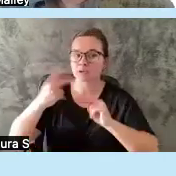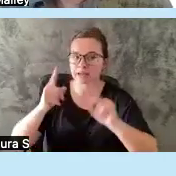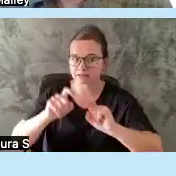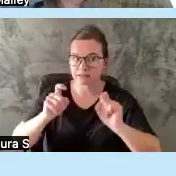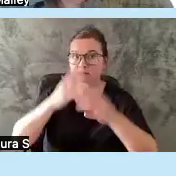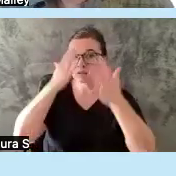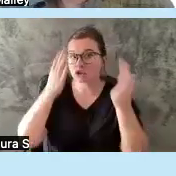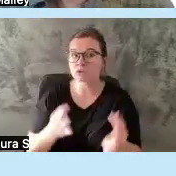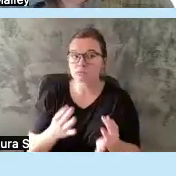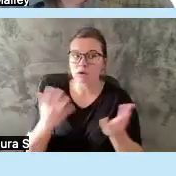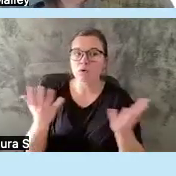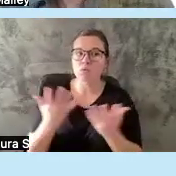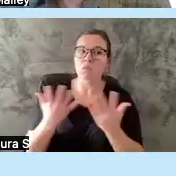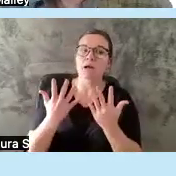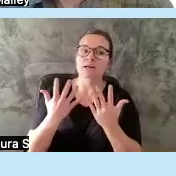of